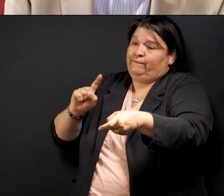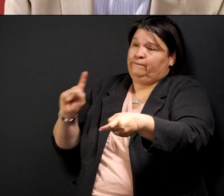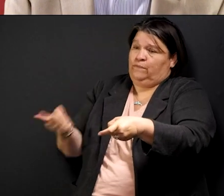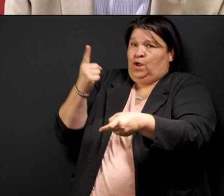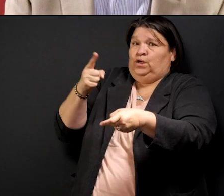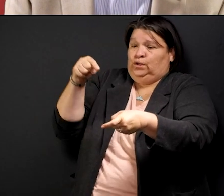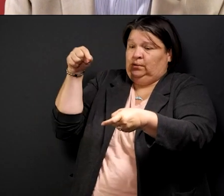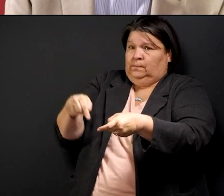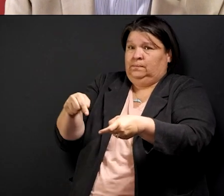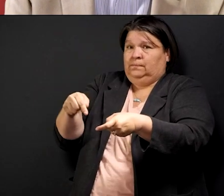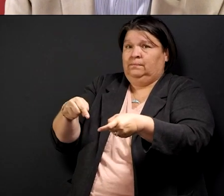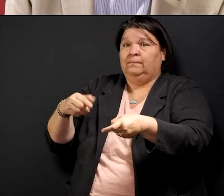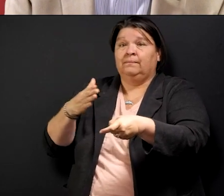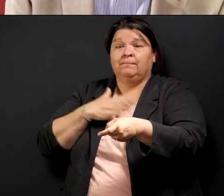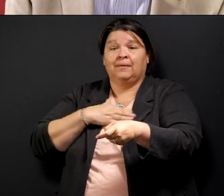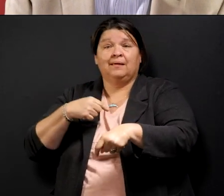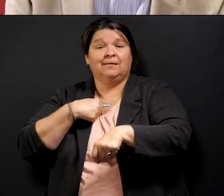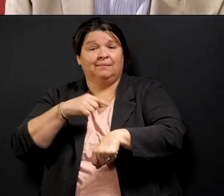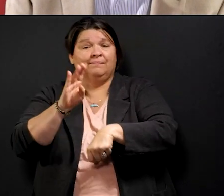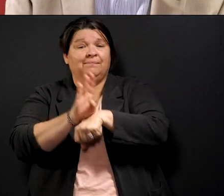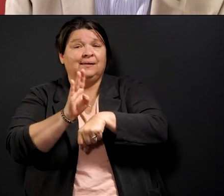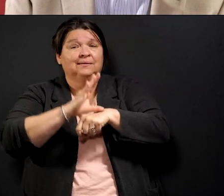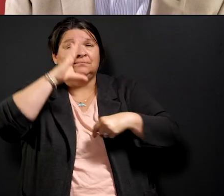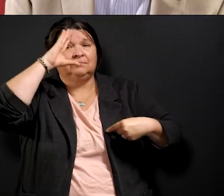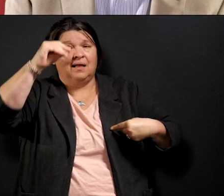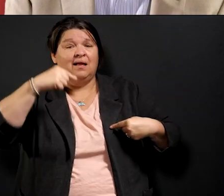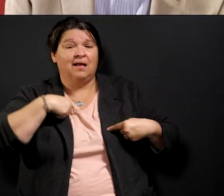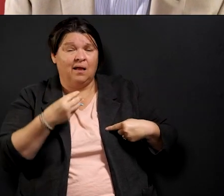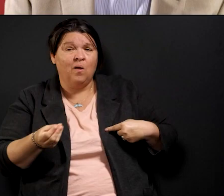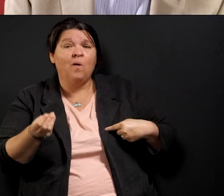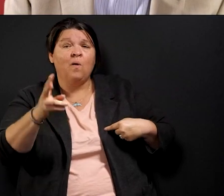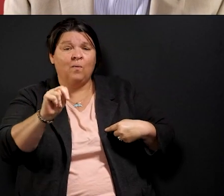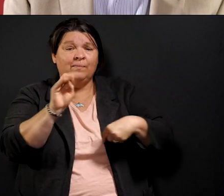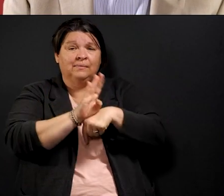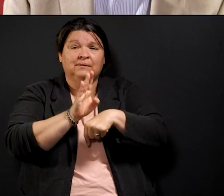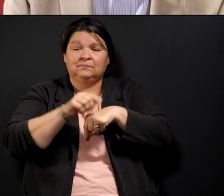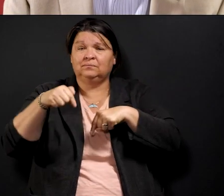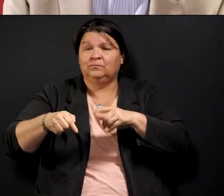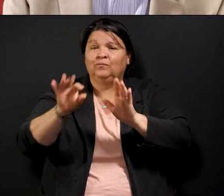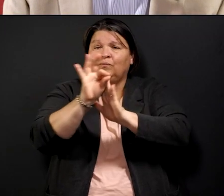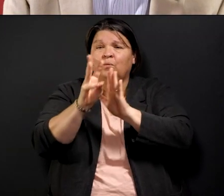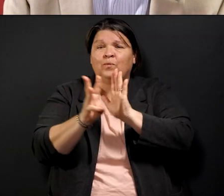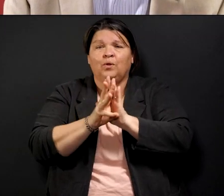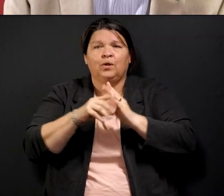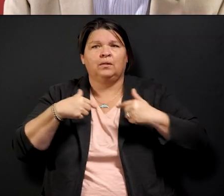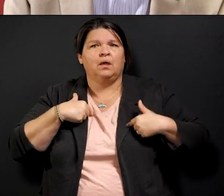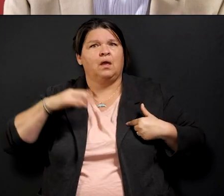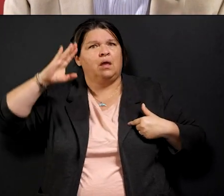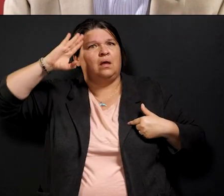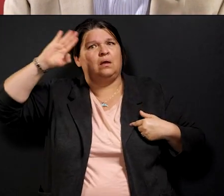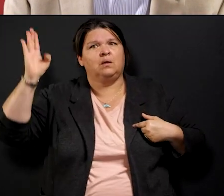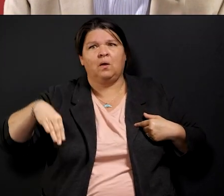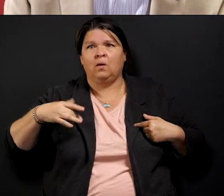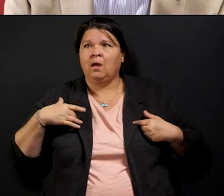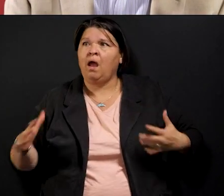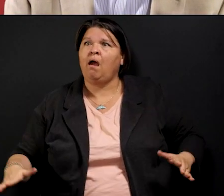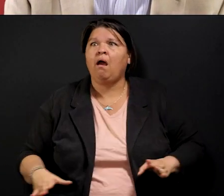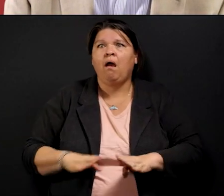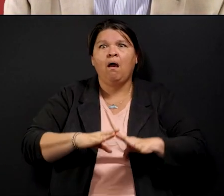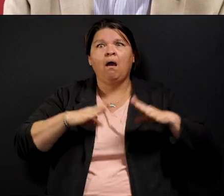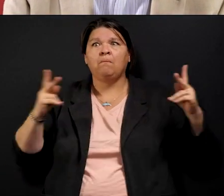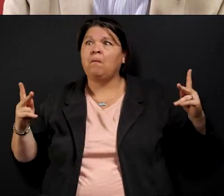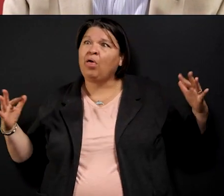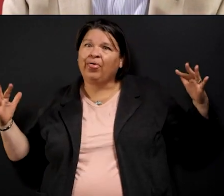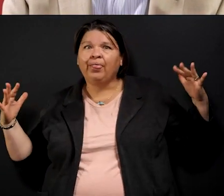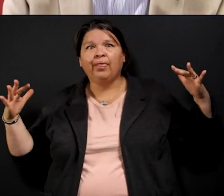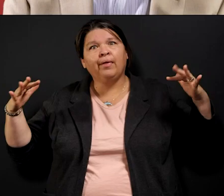business here in Fort Worth, the worst thing we could do is rush into this, do it too quickly and haphazardly, and a